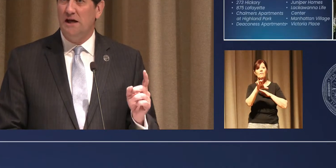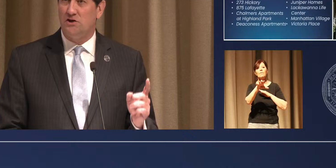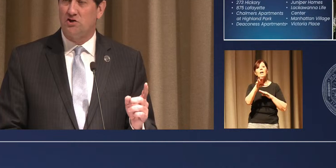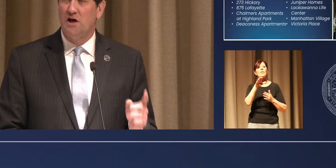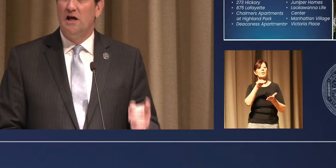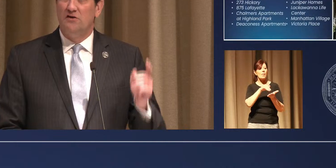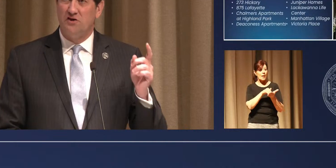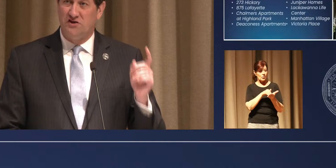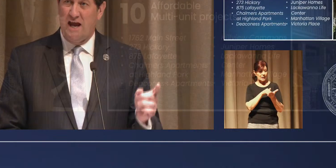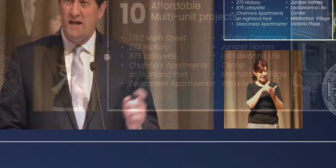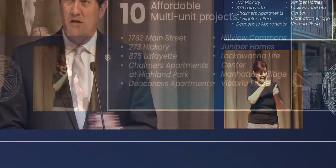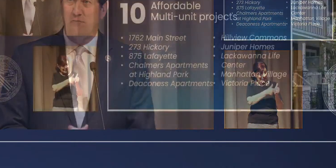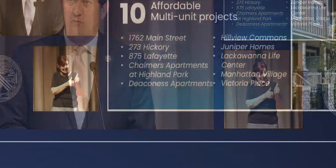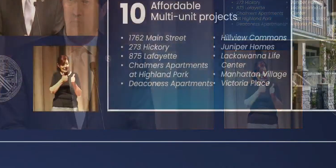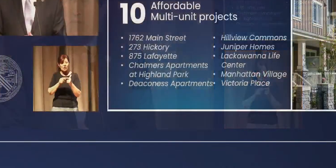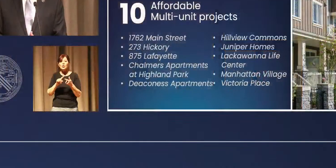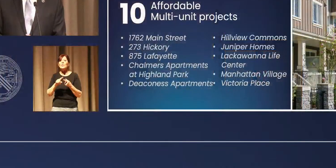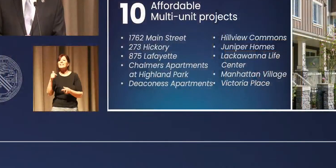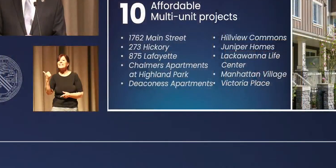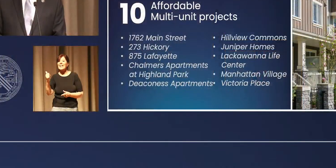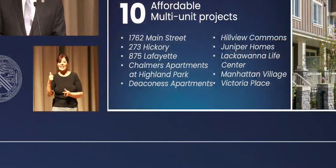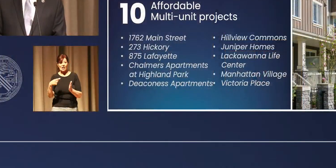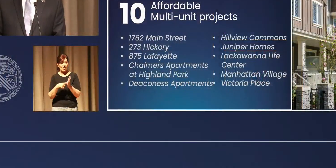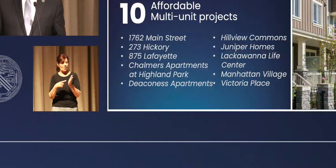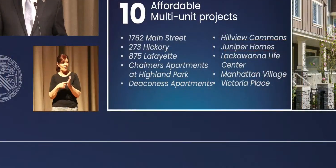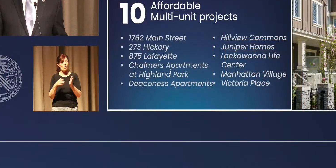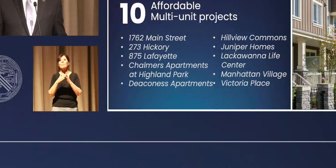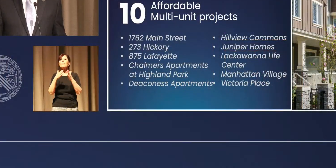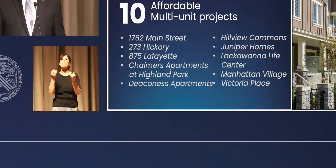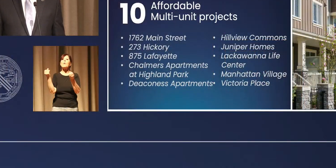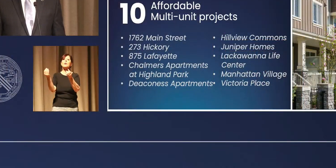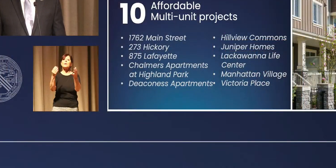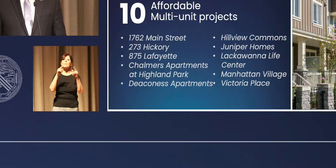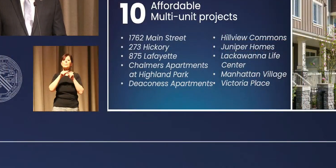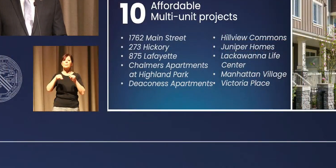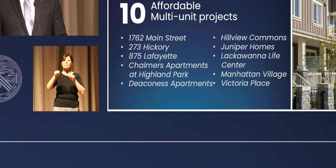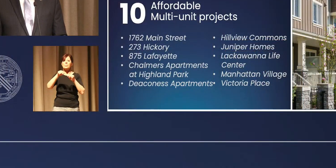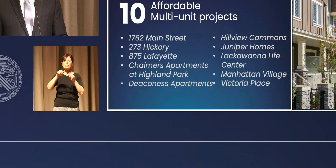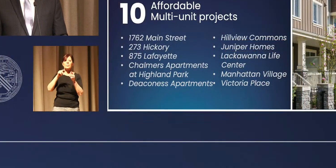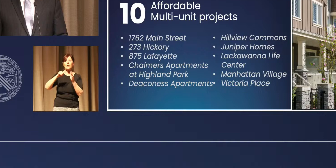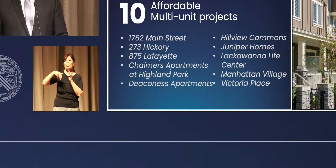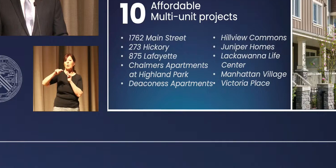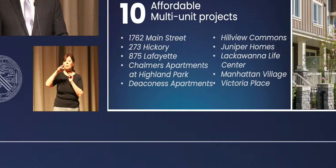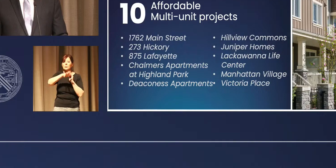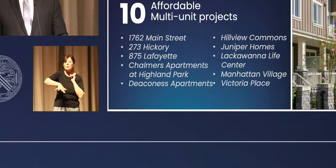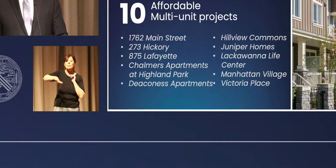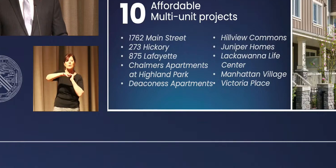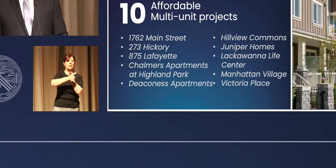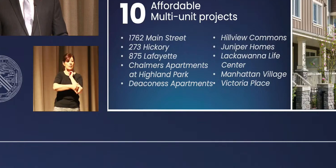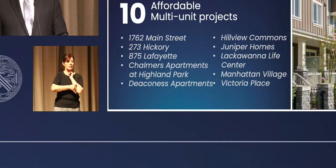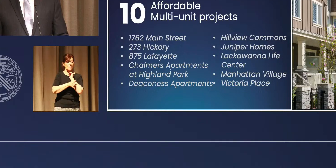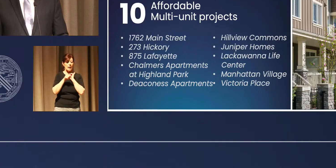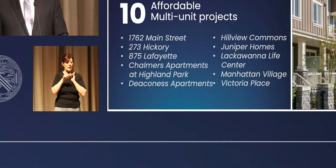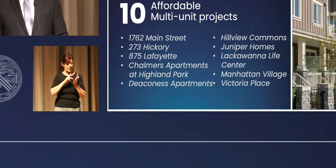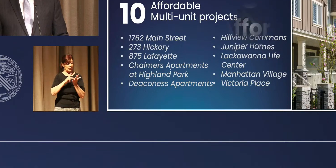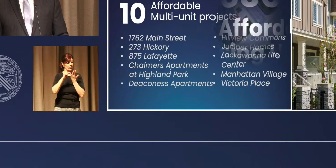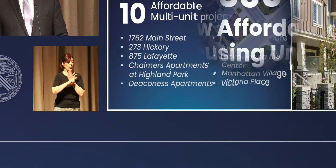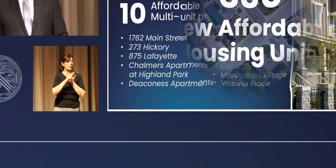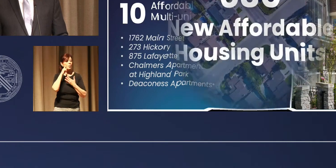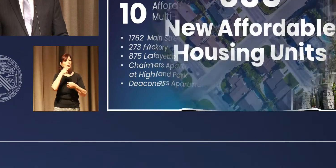$500,000 each to 10 affordable housing multi-unit projects across the county. These projects will